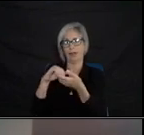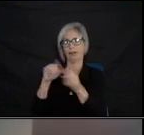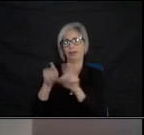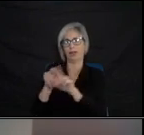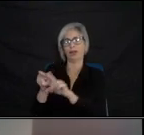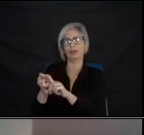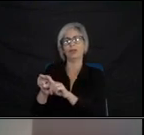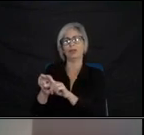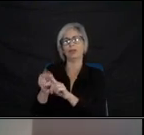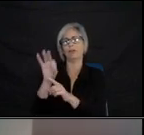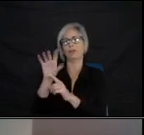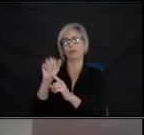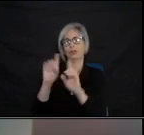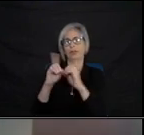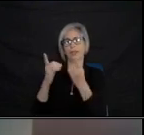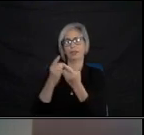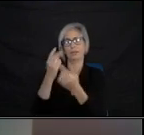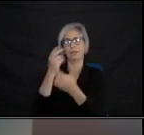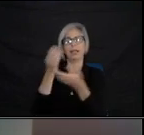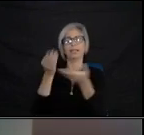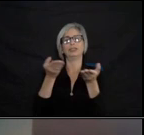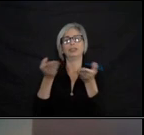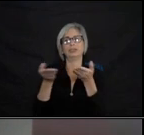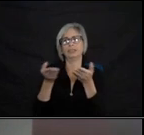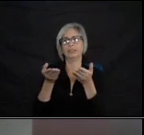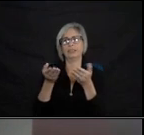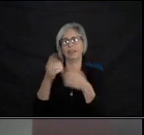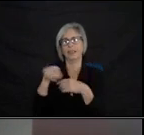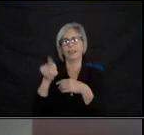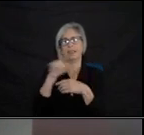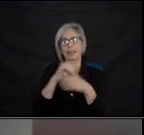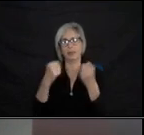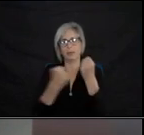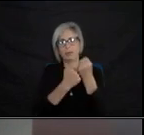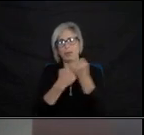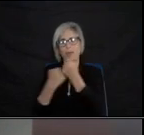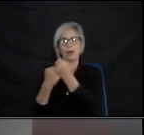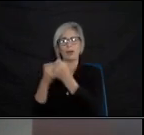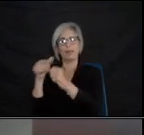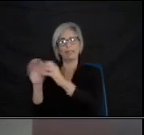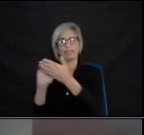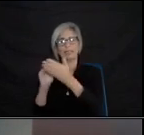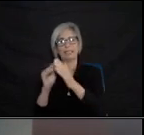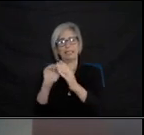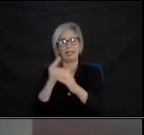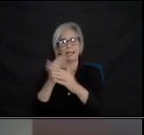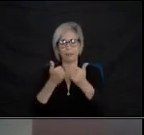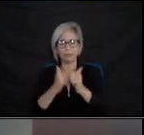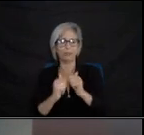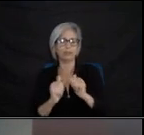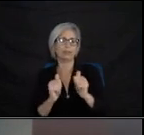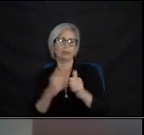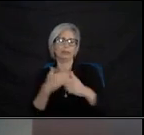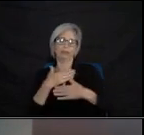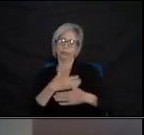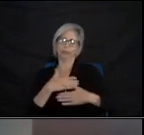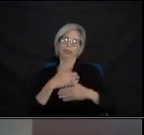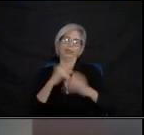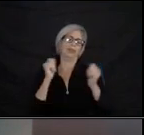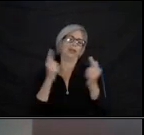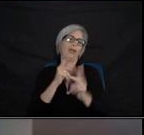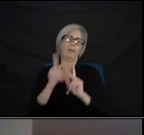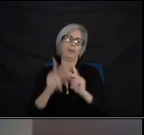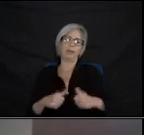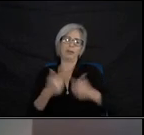as Florida Division of Blind Services. They have certainly supported the city in our efforts, and we appreciate all of our residents